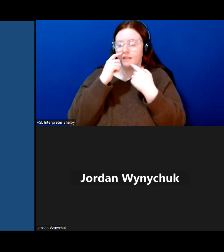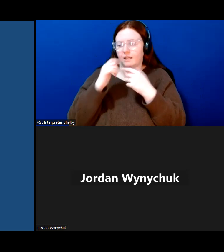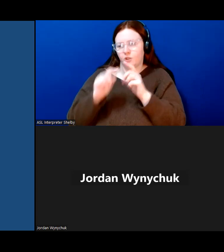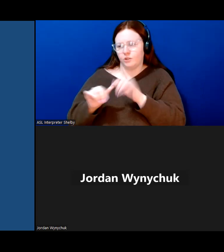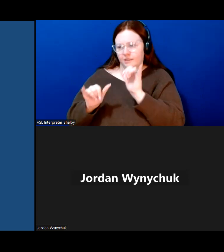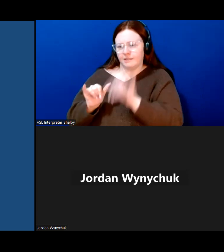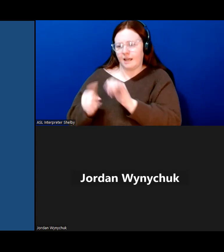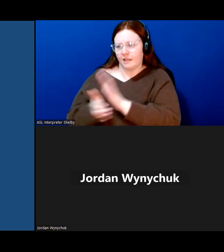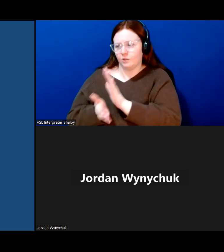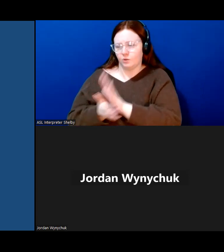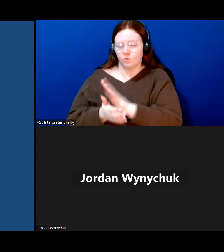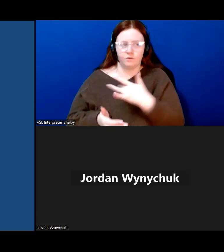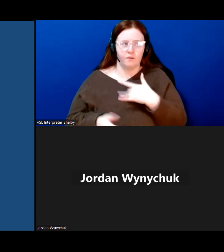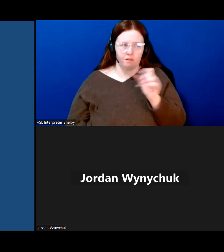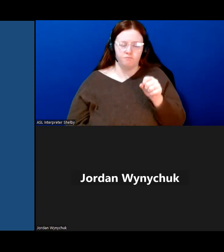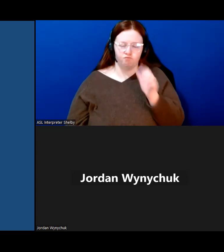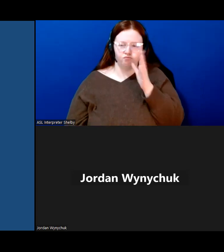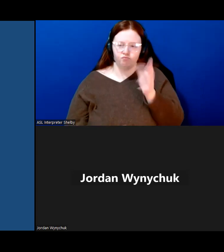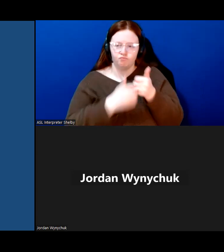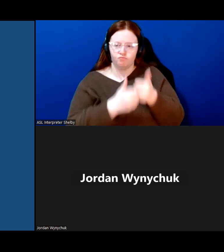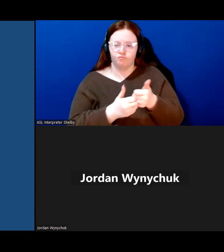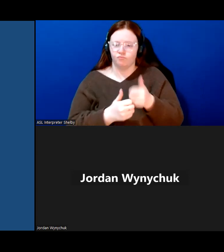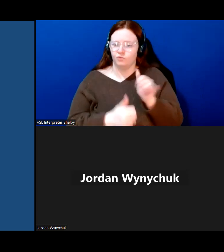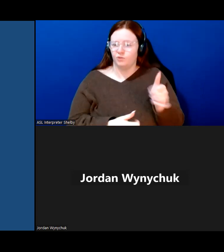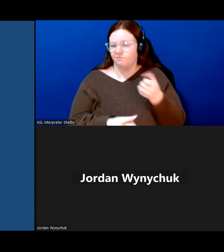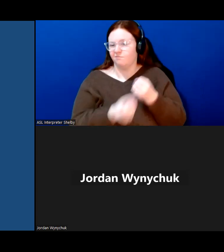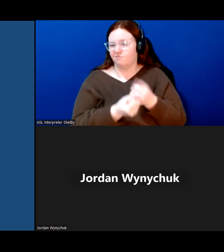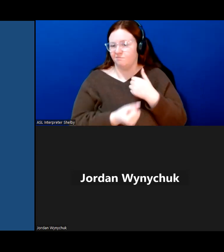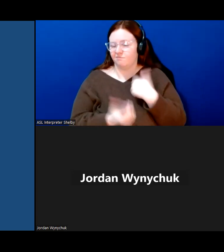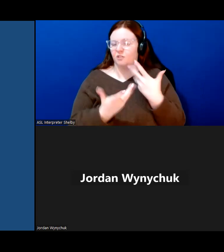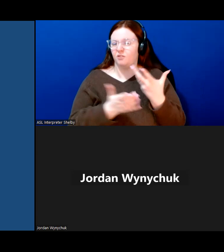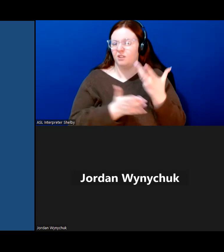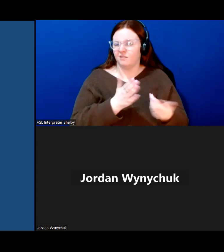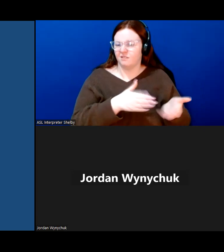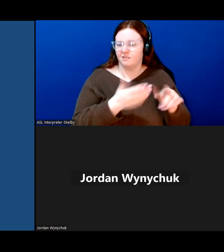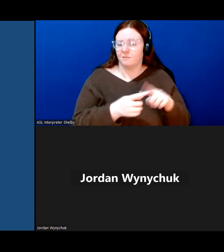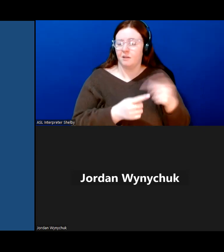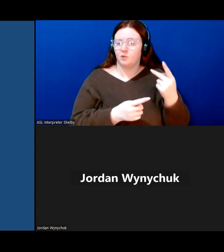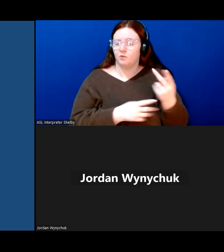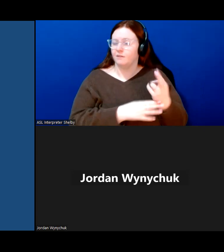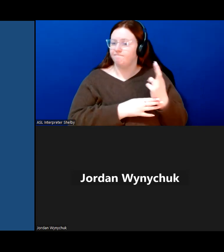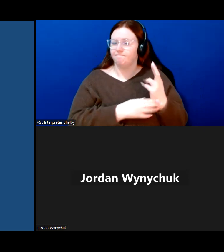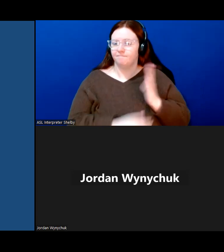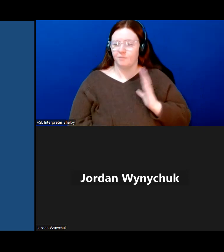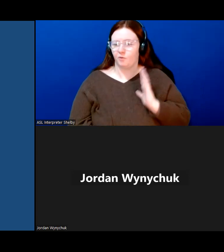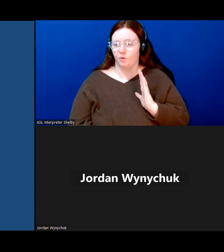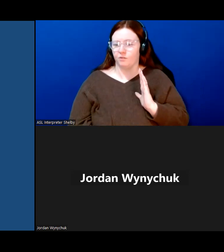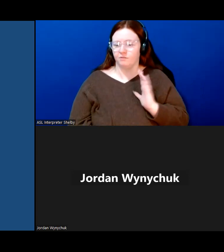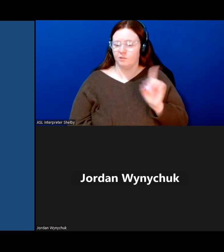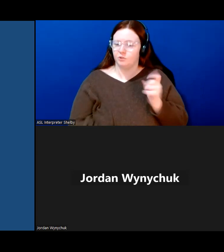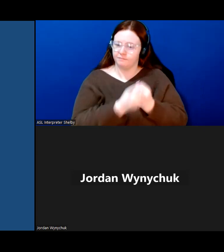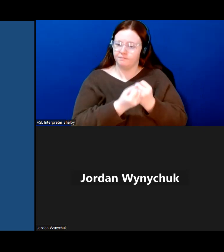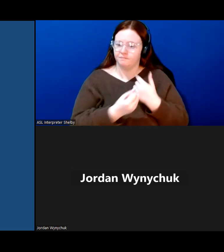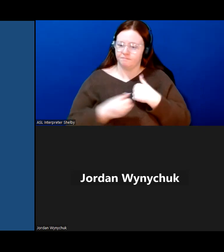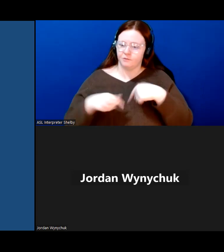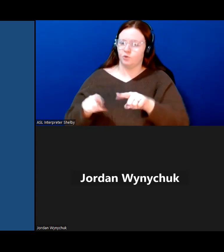So she's a big reason why I'm here today. She's since passed, but we were really close. And she